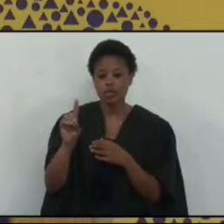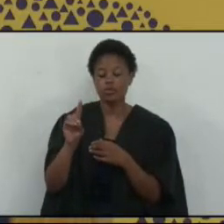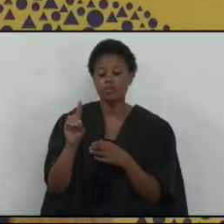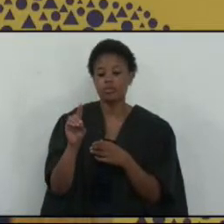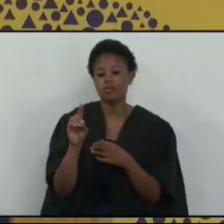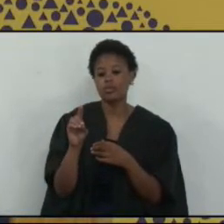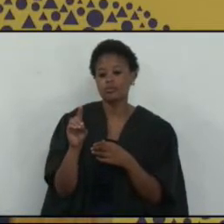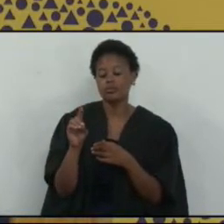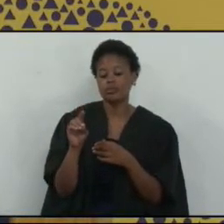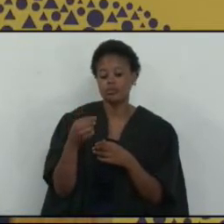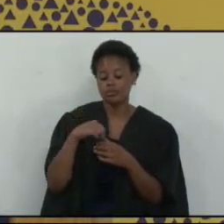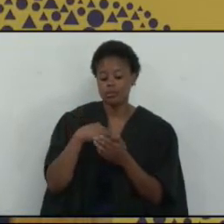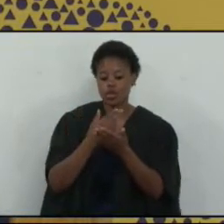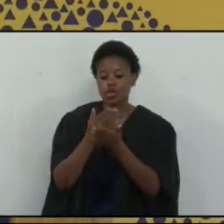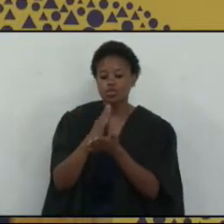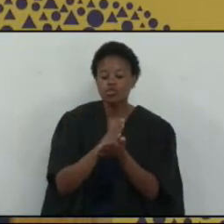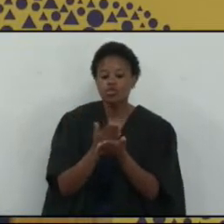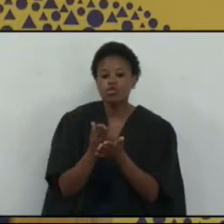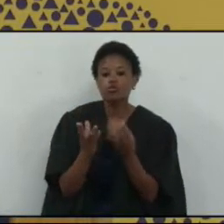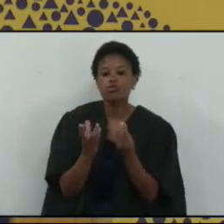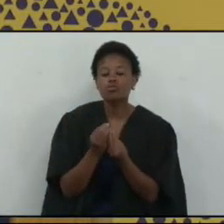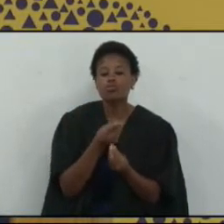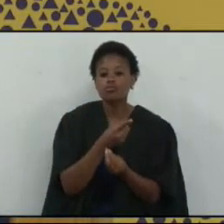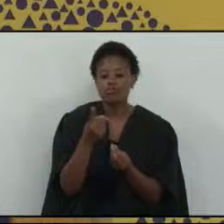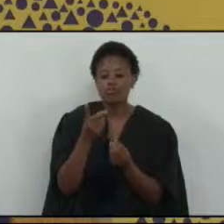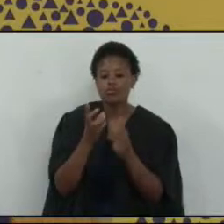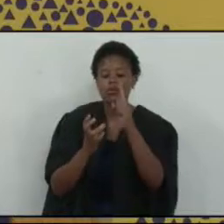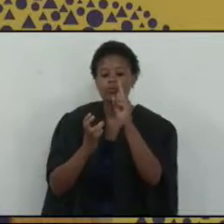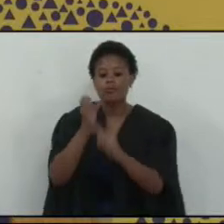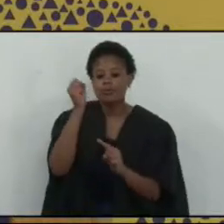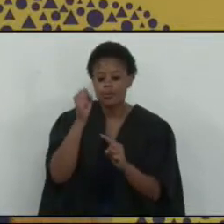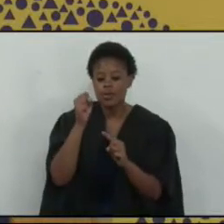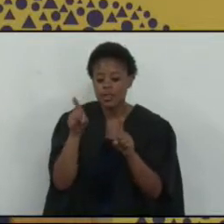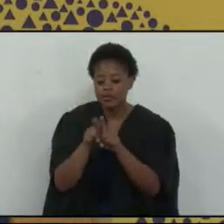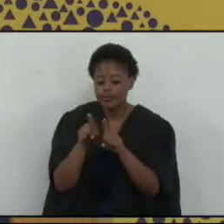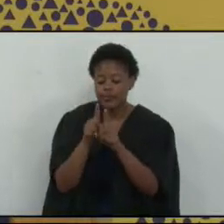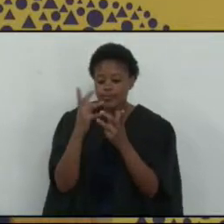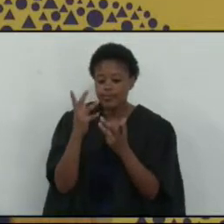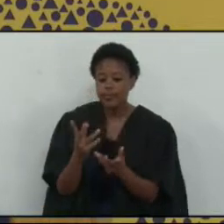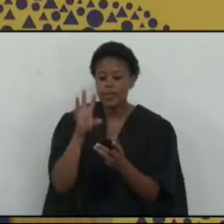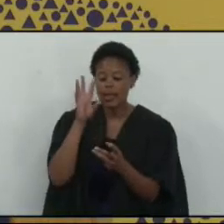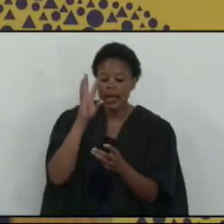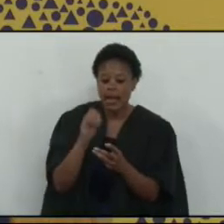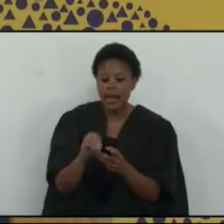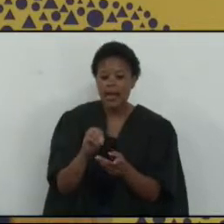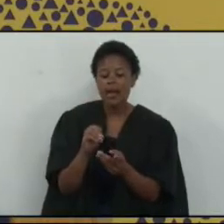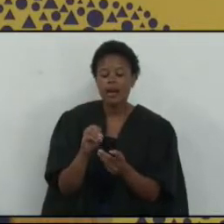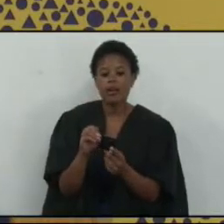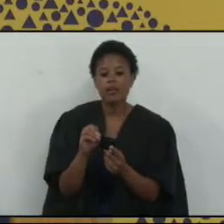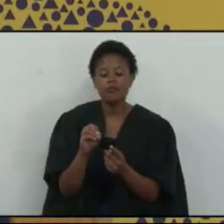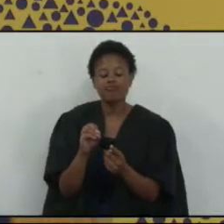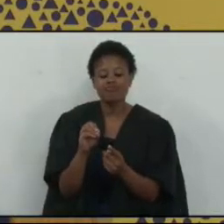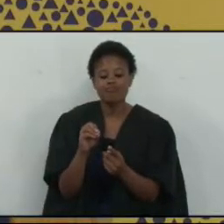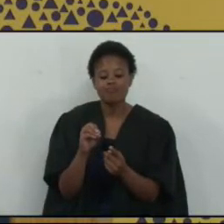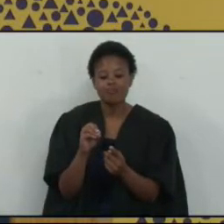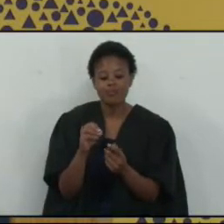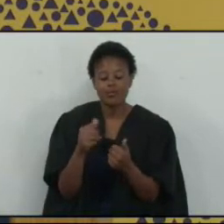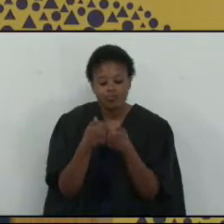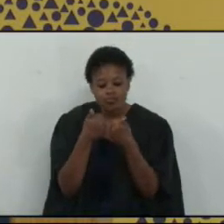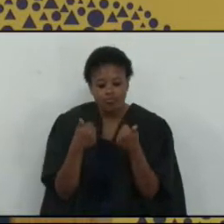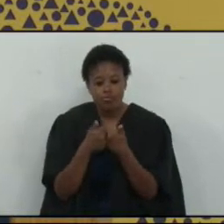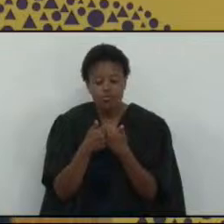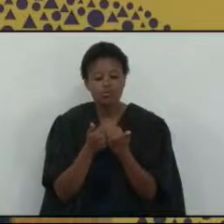amiss if I did not share with you that with achievements such as these, there are triumphs, but also